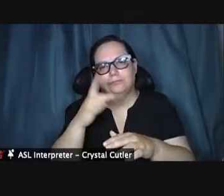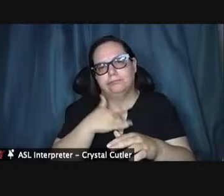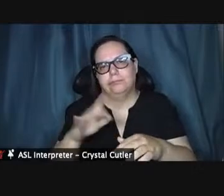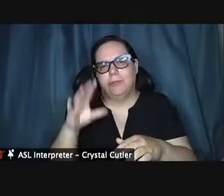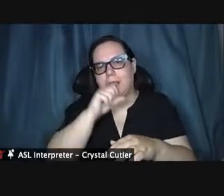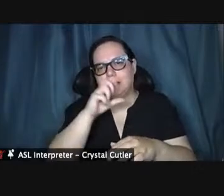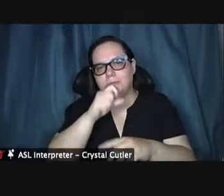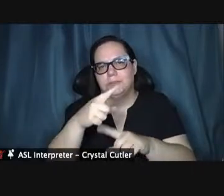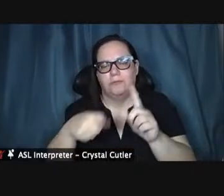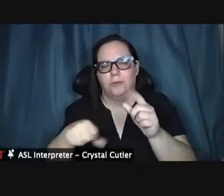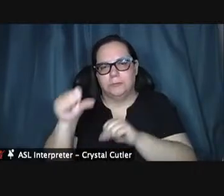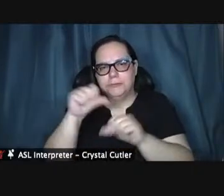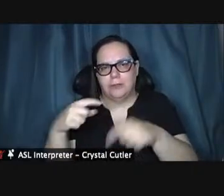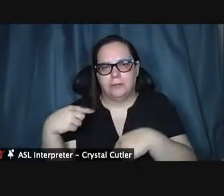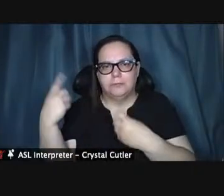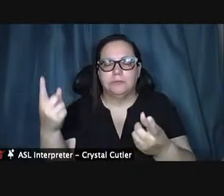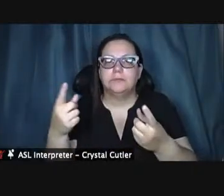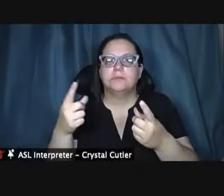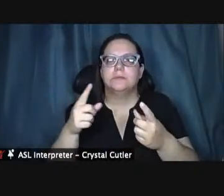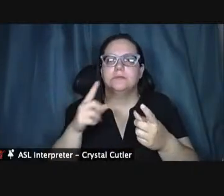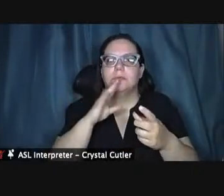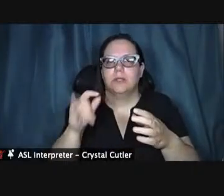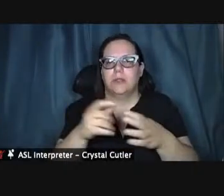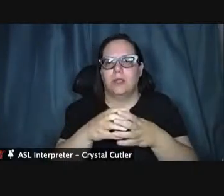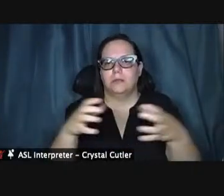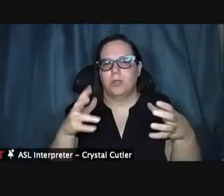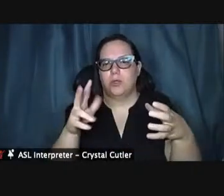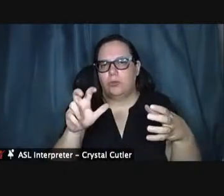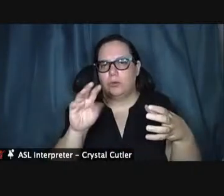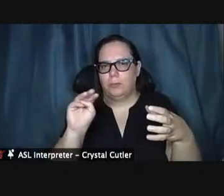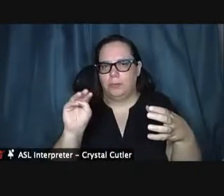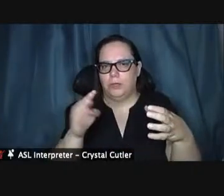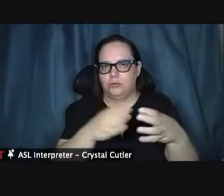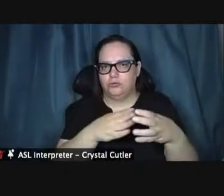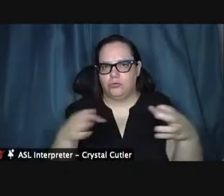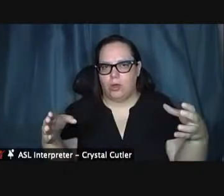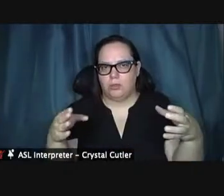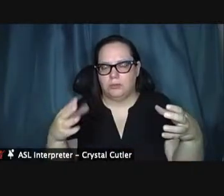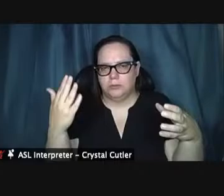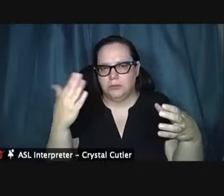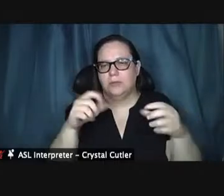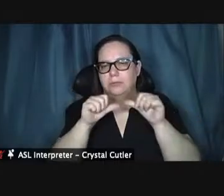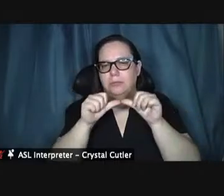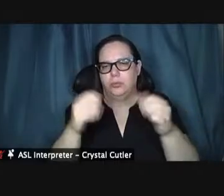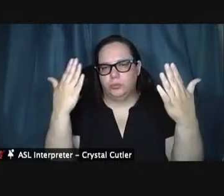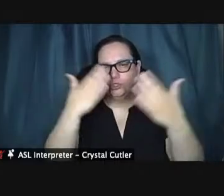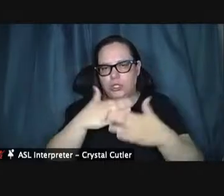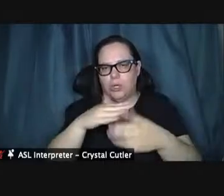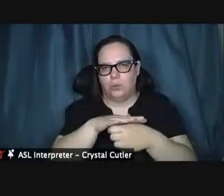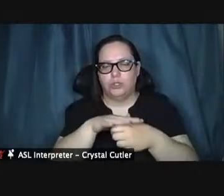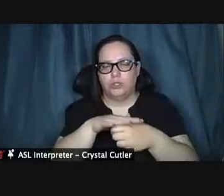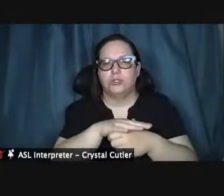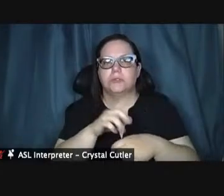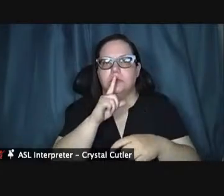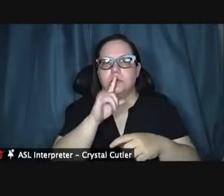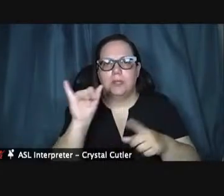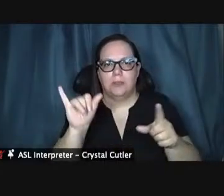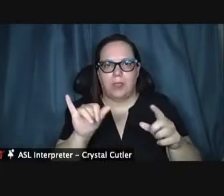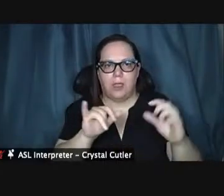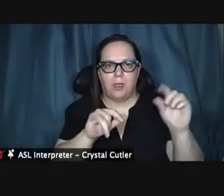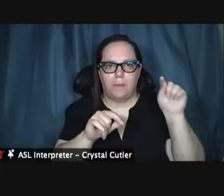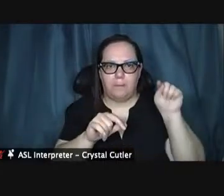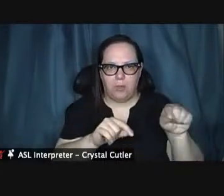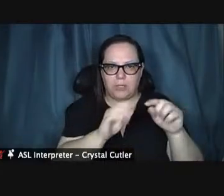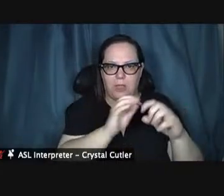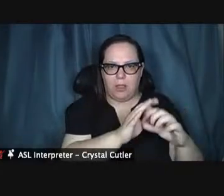so meters across this permanently shadowed region. This little bullseye over here is where we have come down and landed. And the green lines show